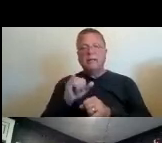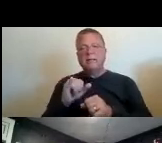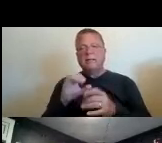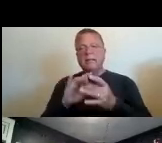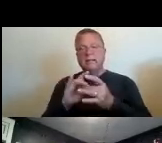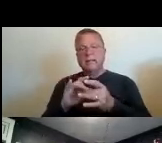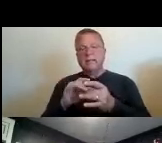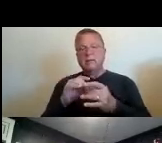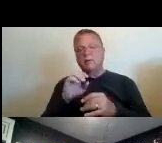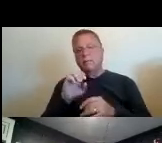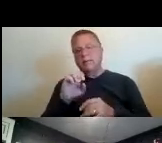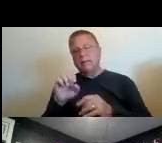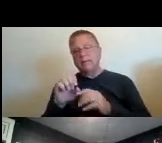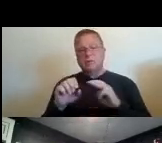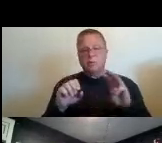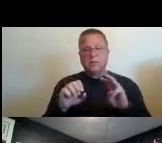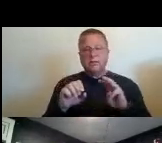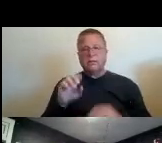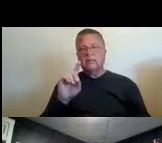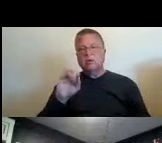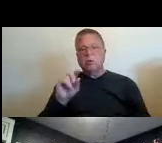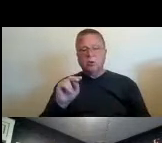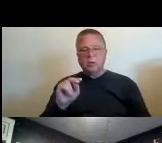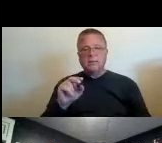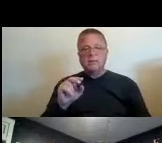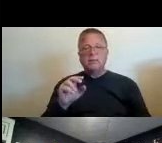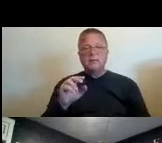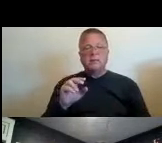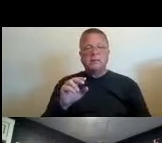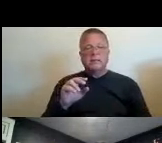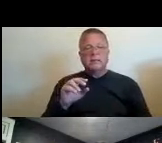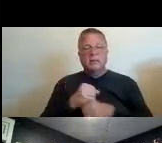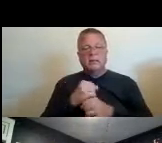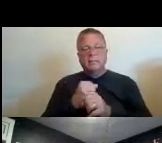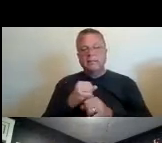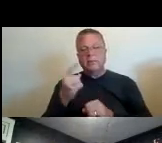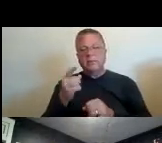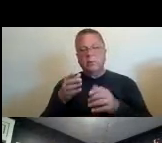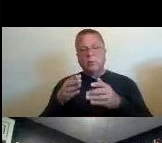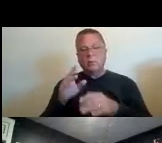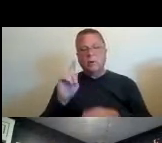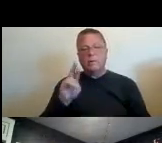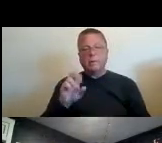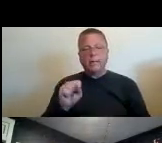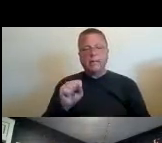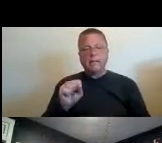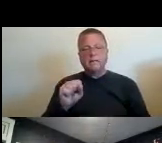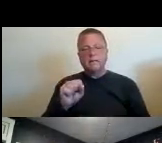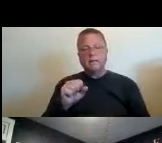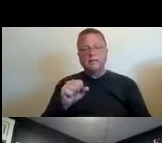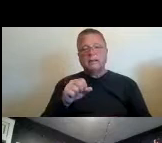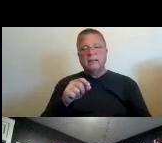to west. Darlington and Bartlett make a nice kind of, one-way pairs, as they also traverse all the